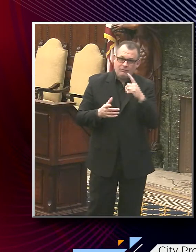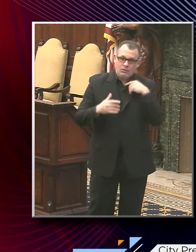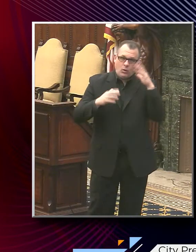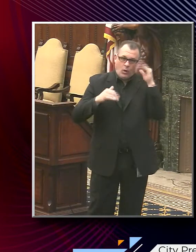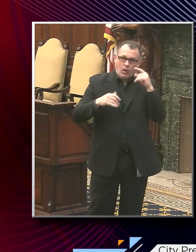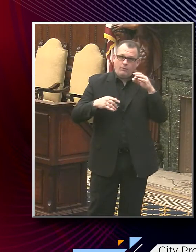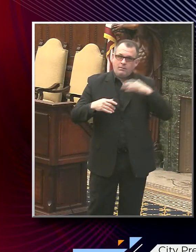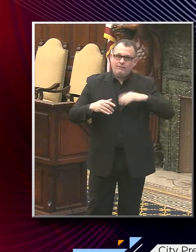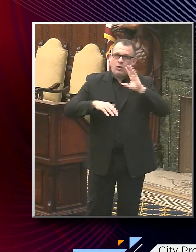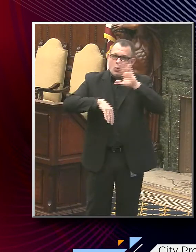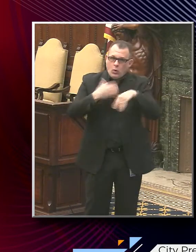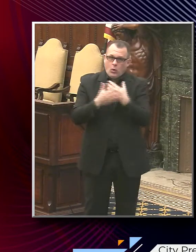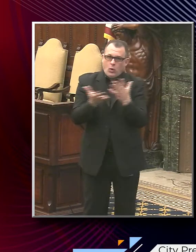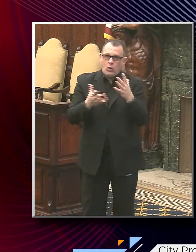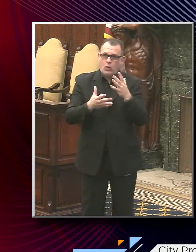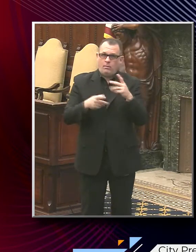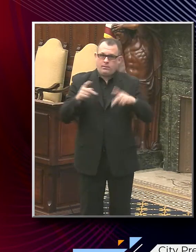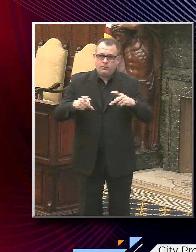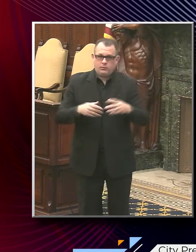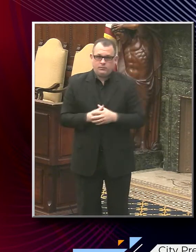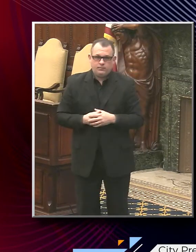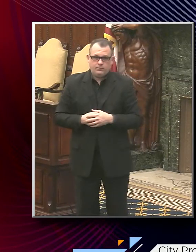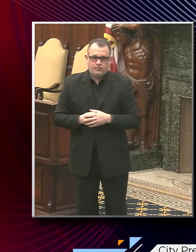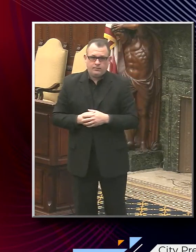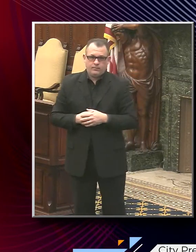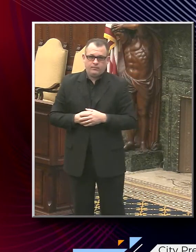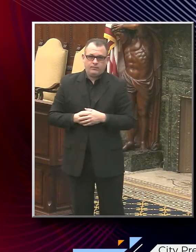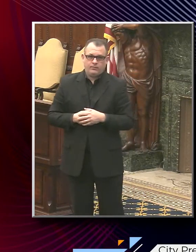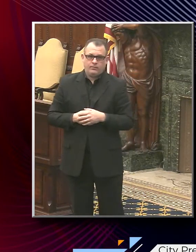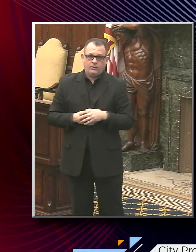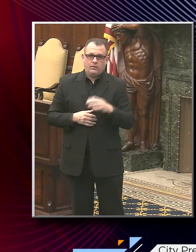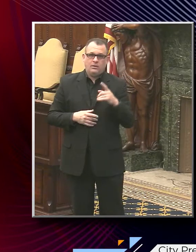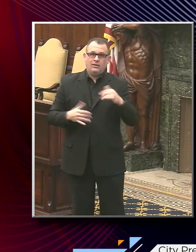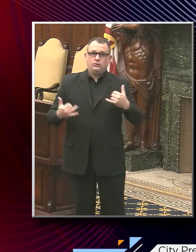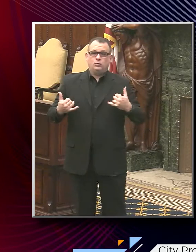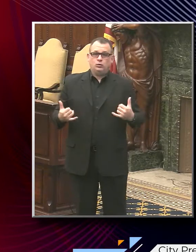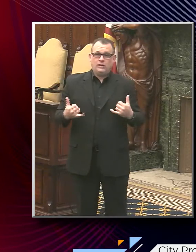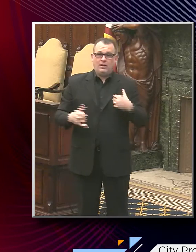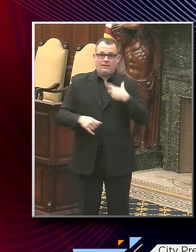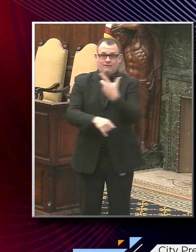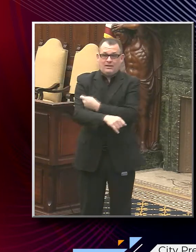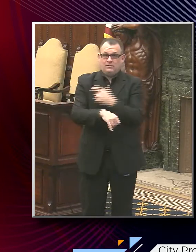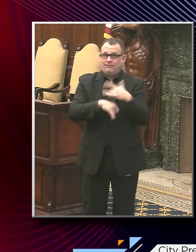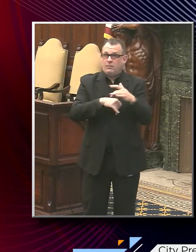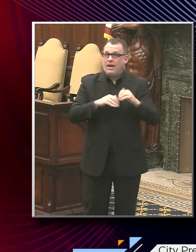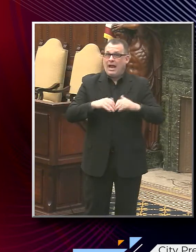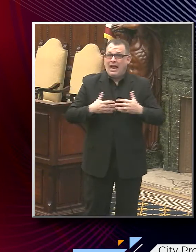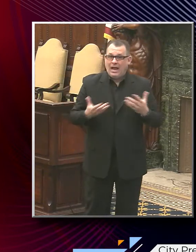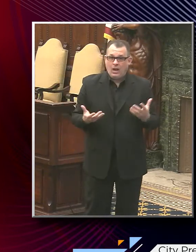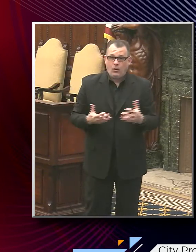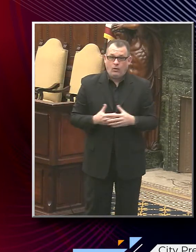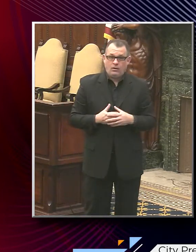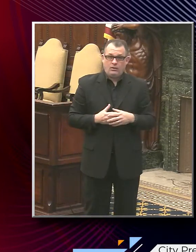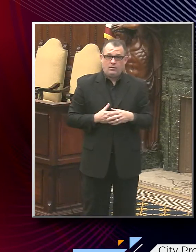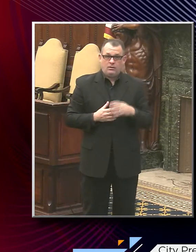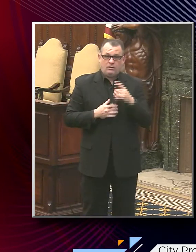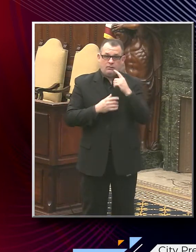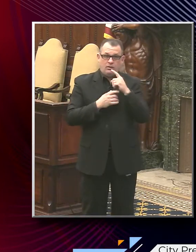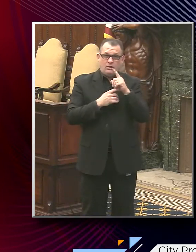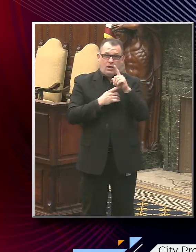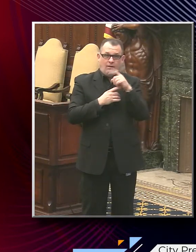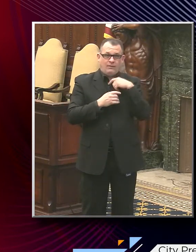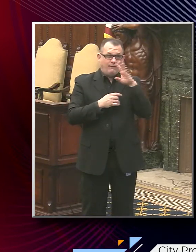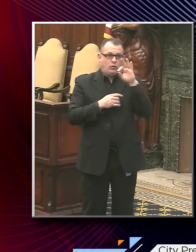all adults. Back to what's happening today. So how is vaccine being made available? We now have 149 sites that are